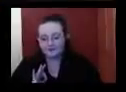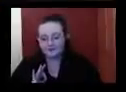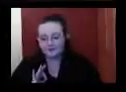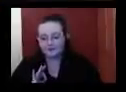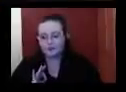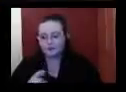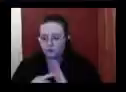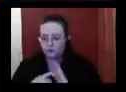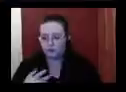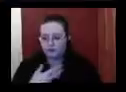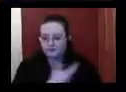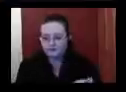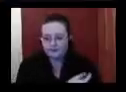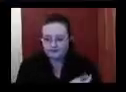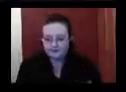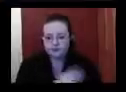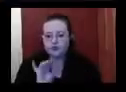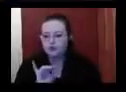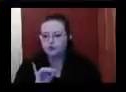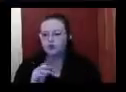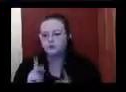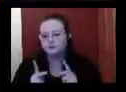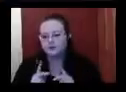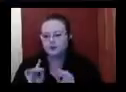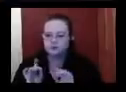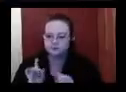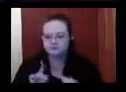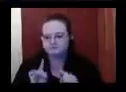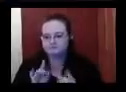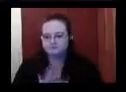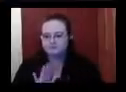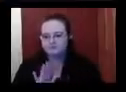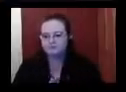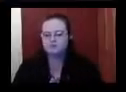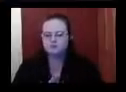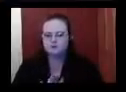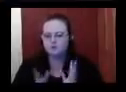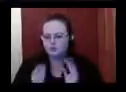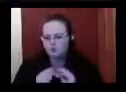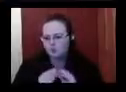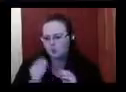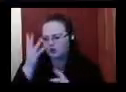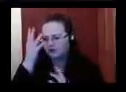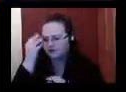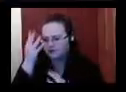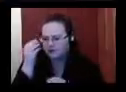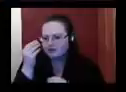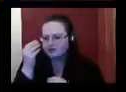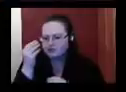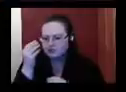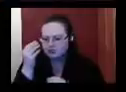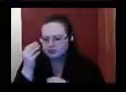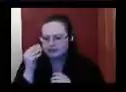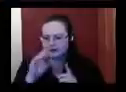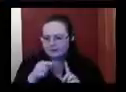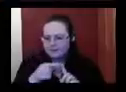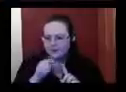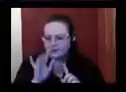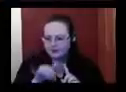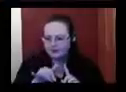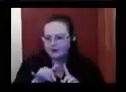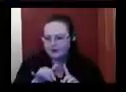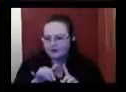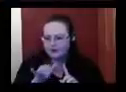and frequent visitors to our building. We'll share some more information with that procedure as we